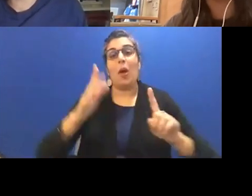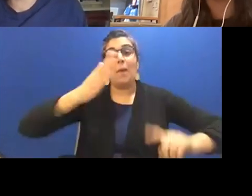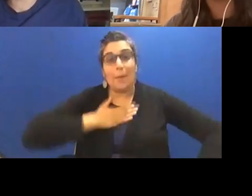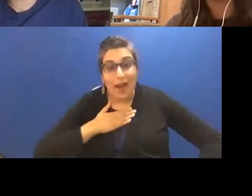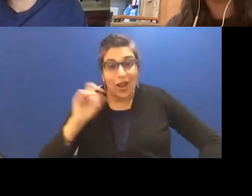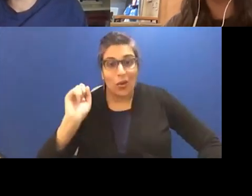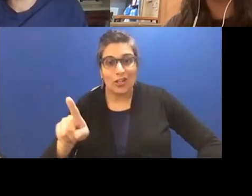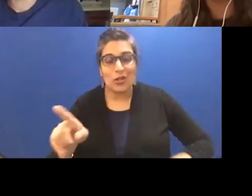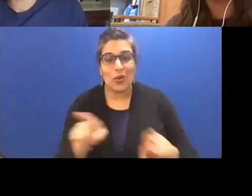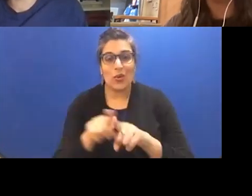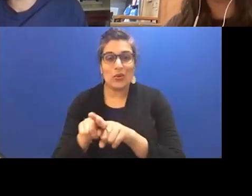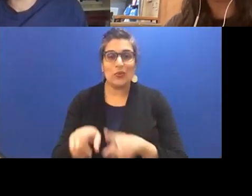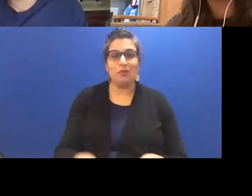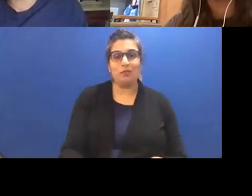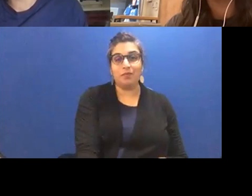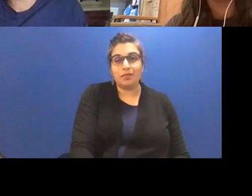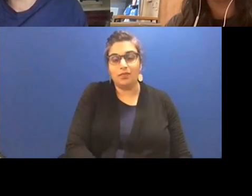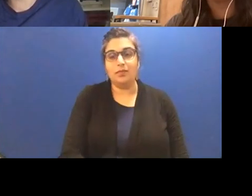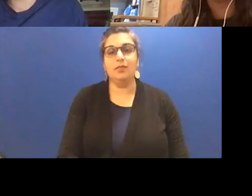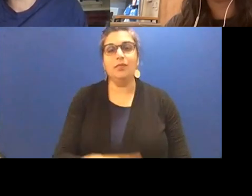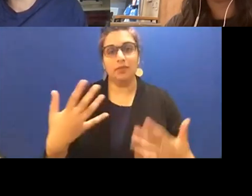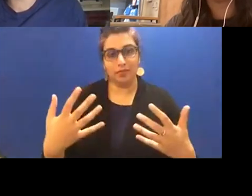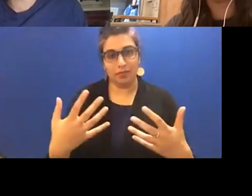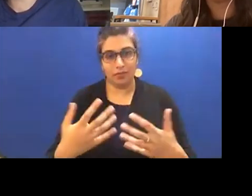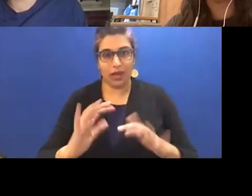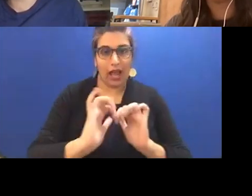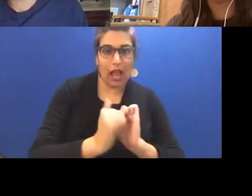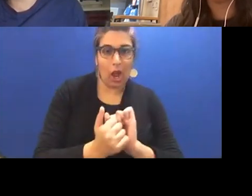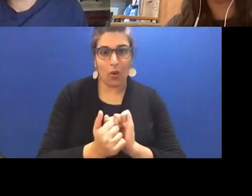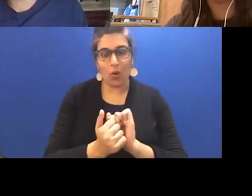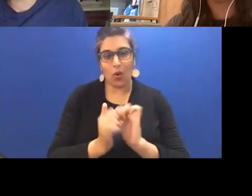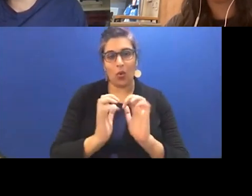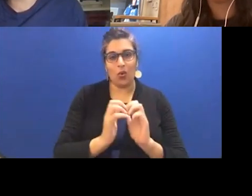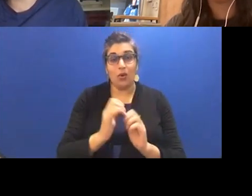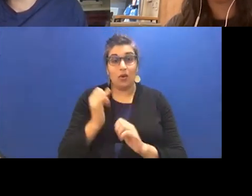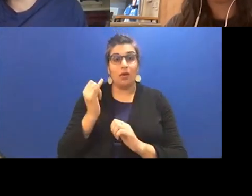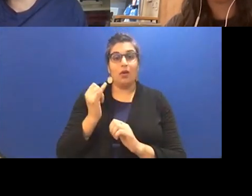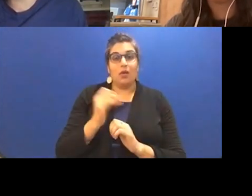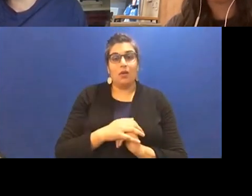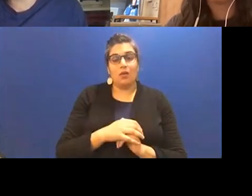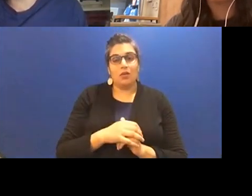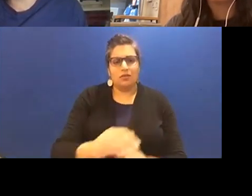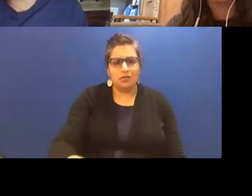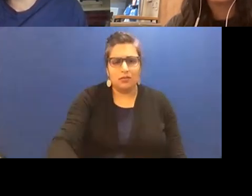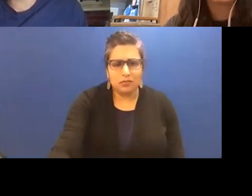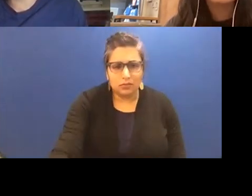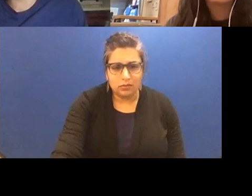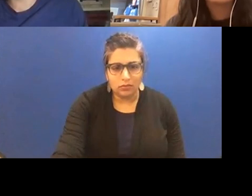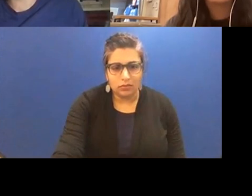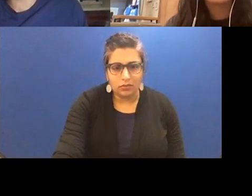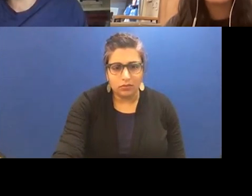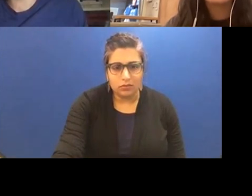also just about how do people, what advice do you have for people who don't feel like they have a place where